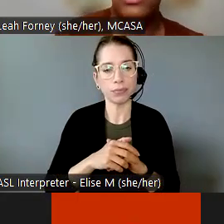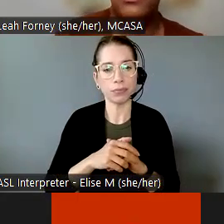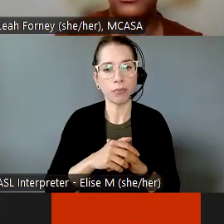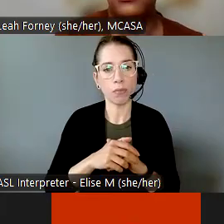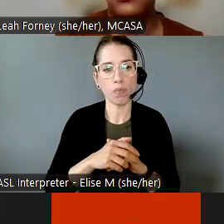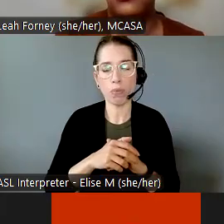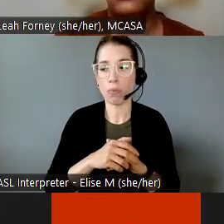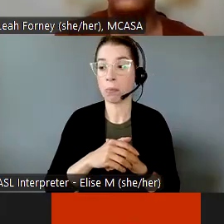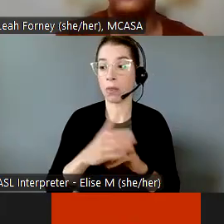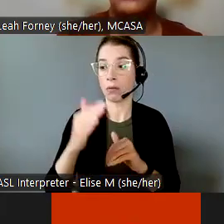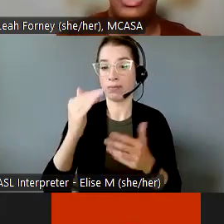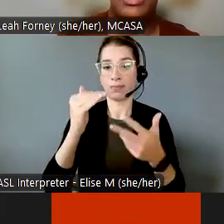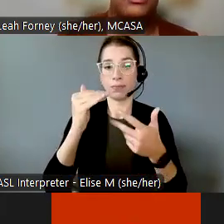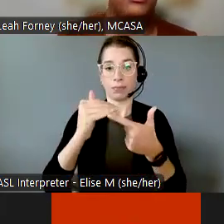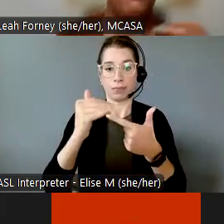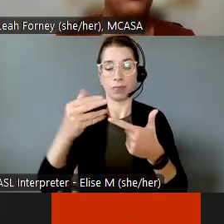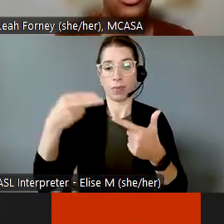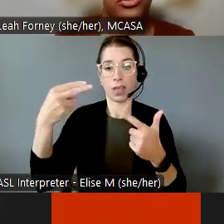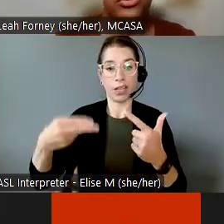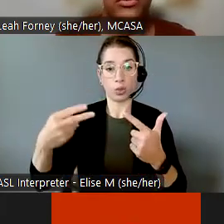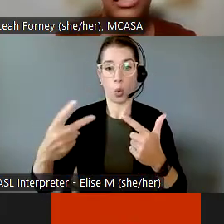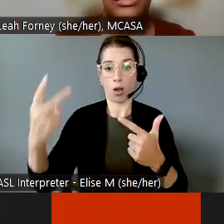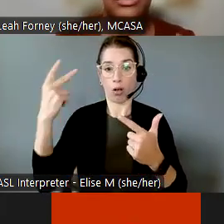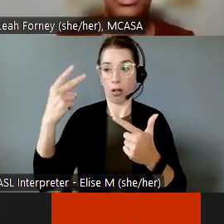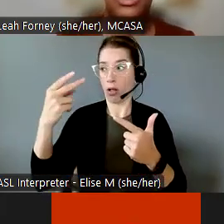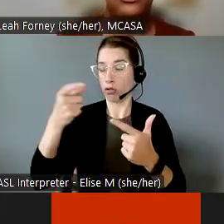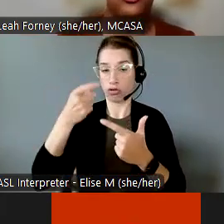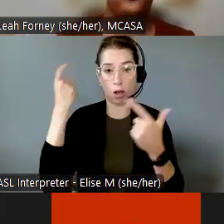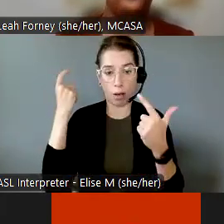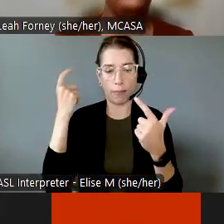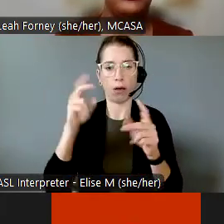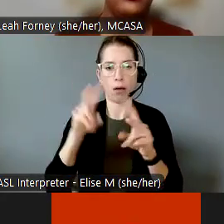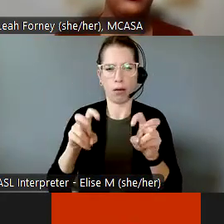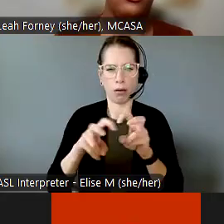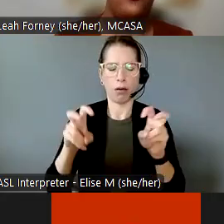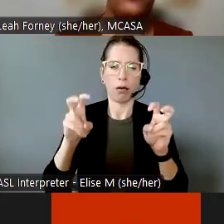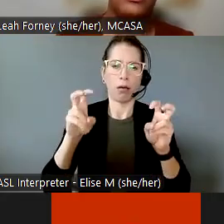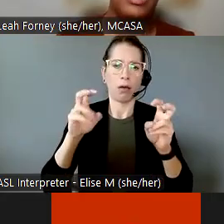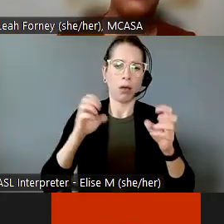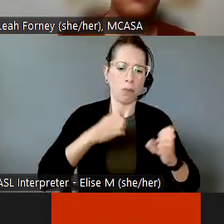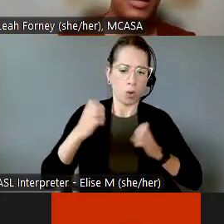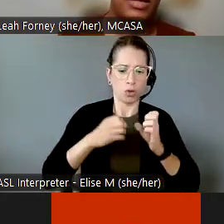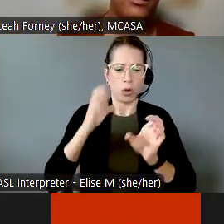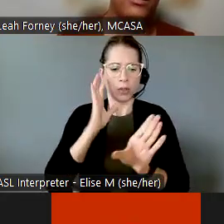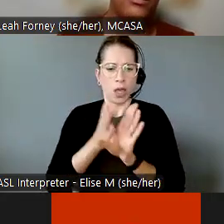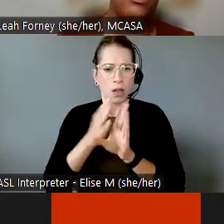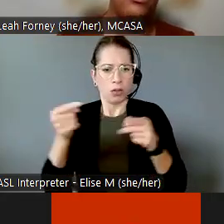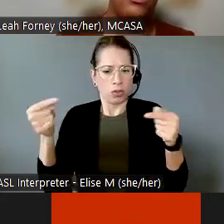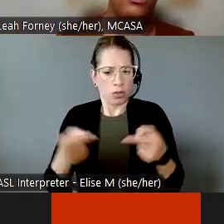Historical trauma looks at the emotional and psychological wounding over the